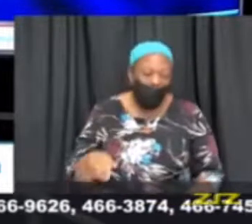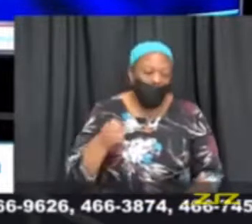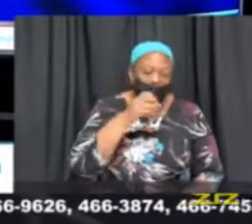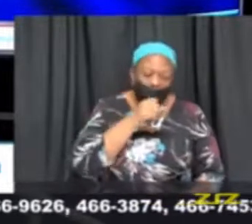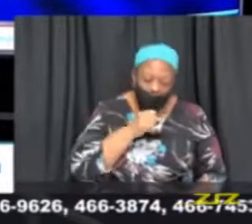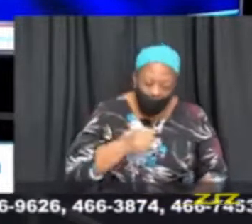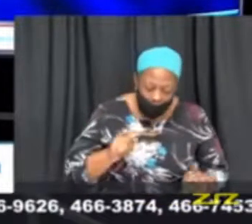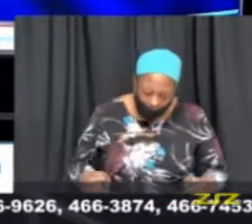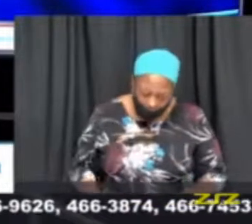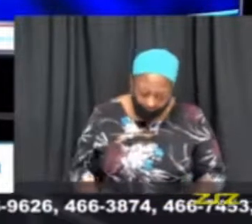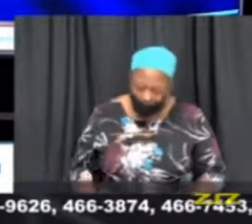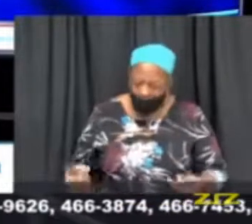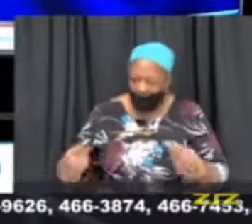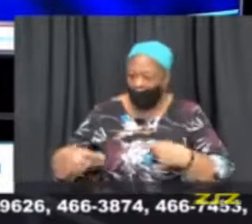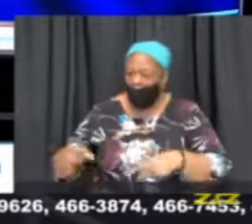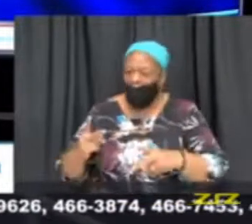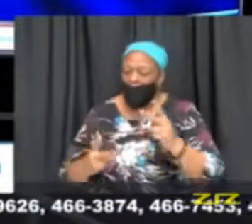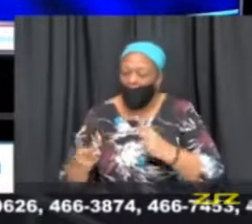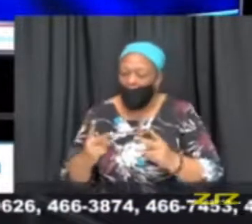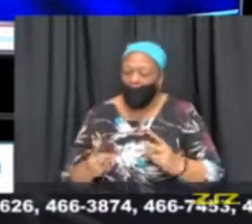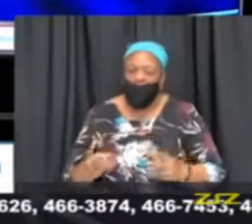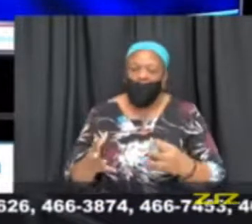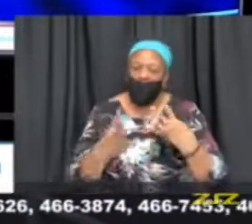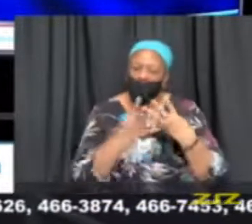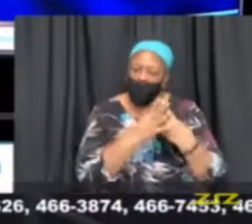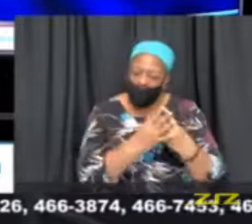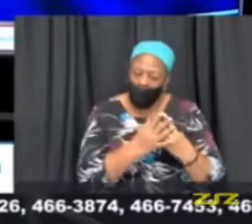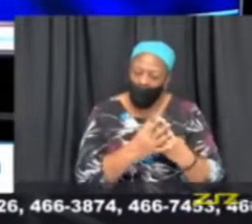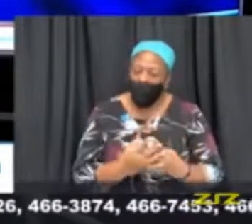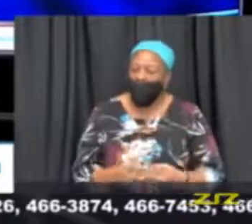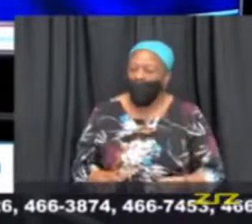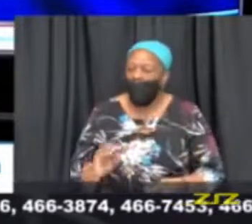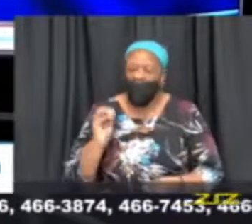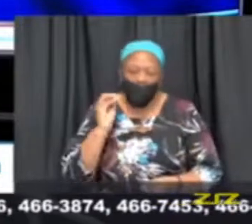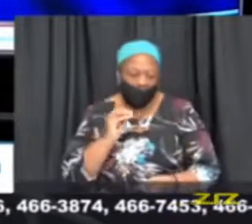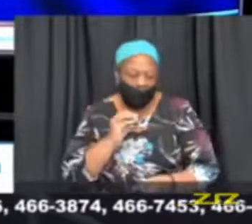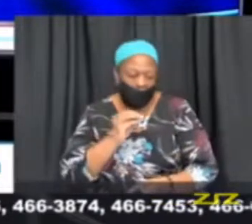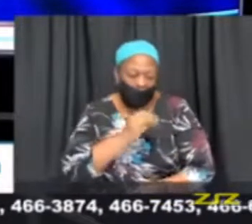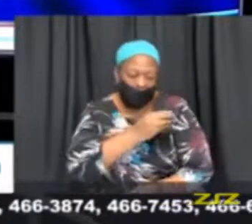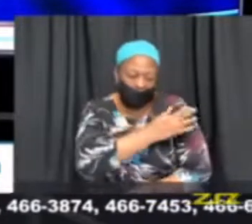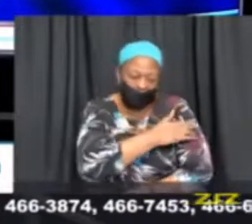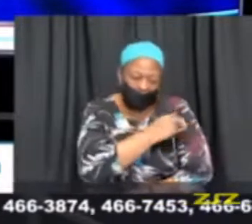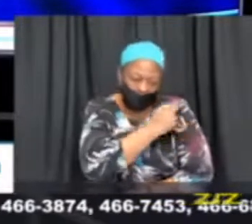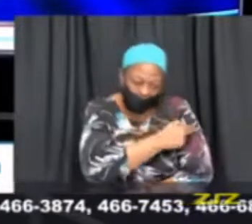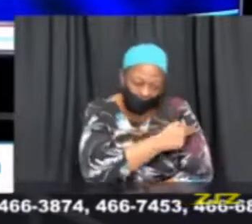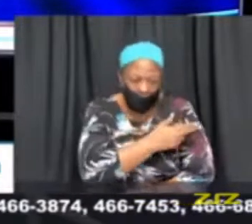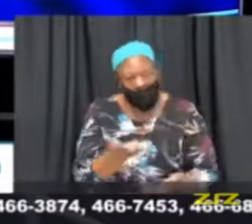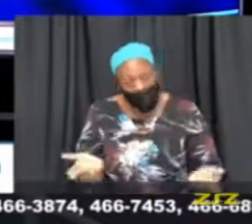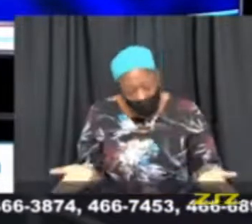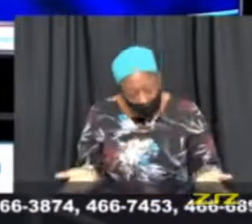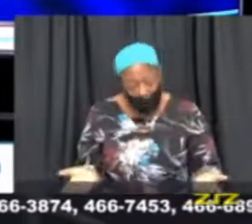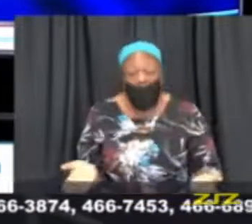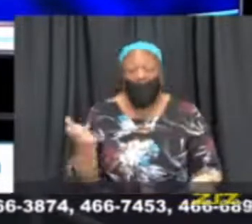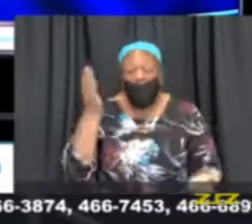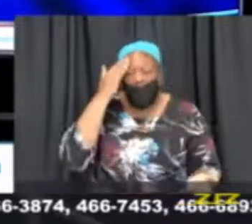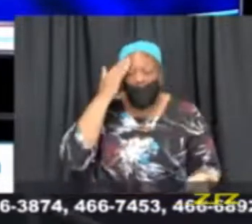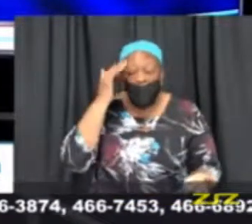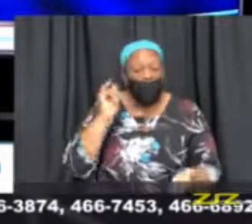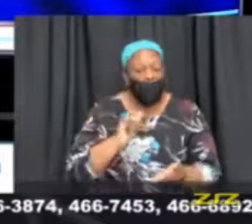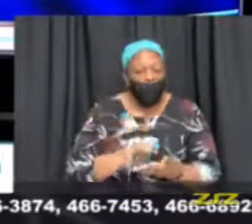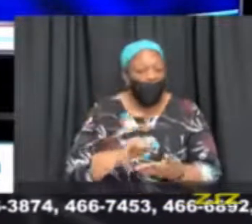that, I know that my risk of transmitting the virus to them is significantly decreased. I know that by being fully